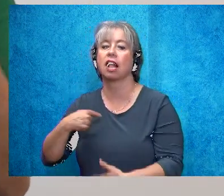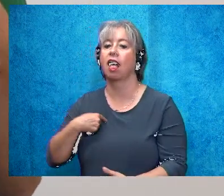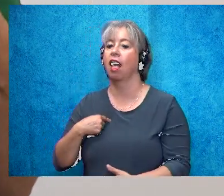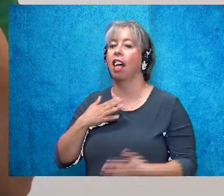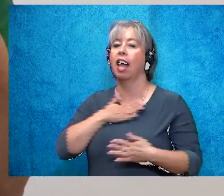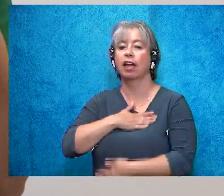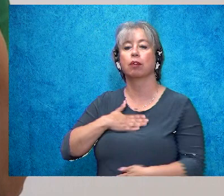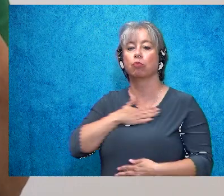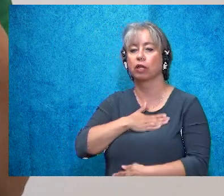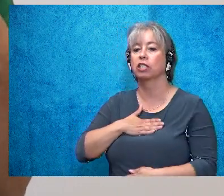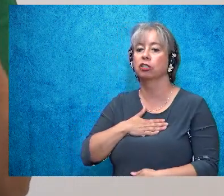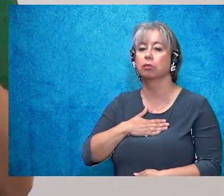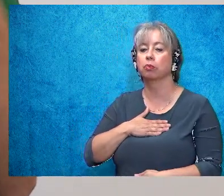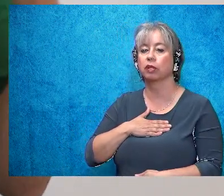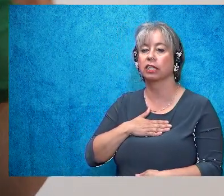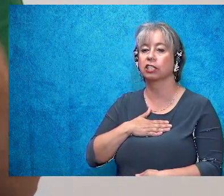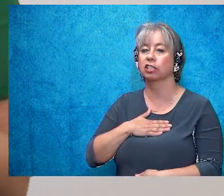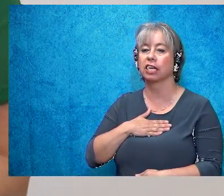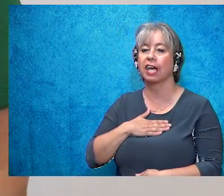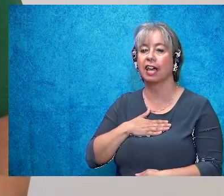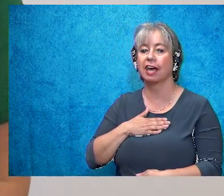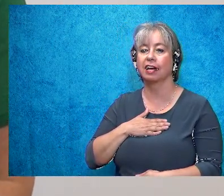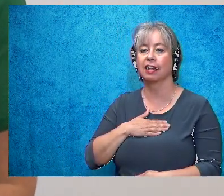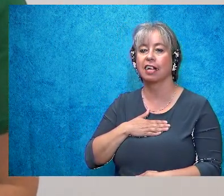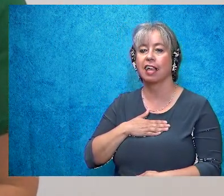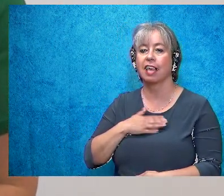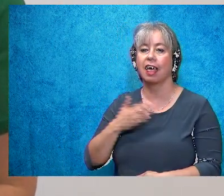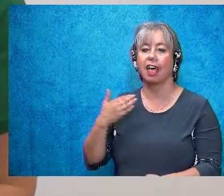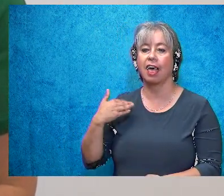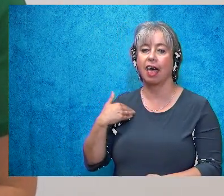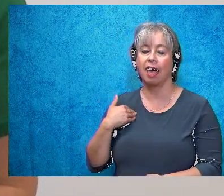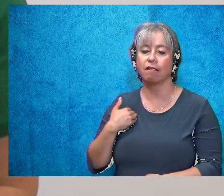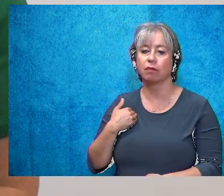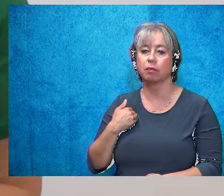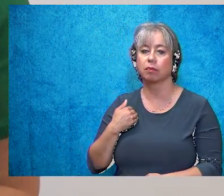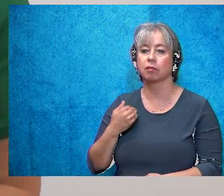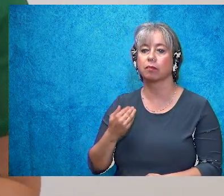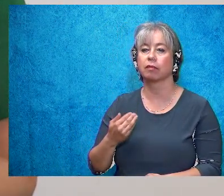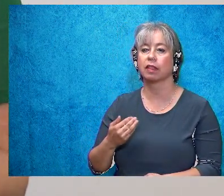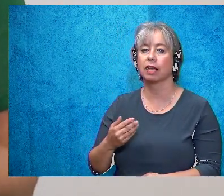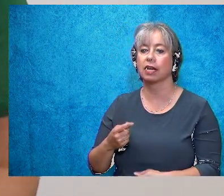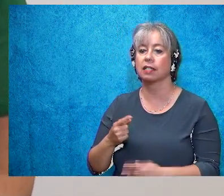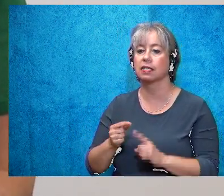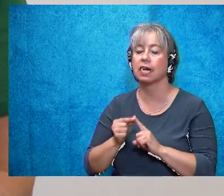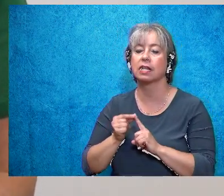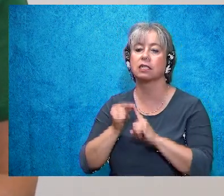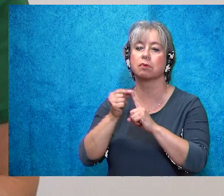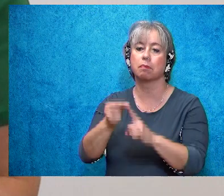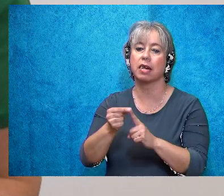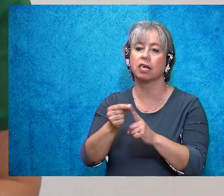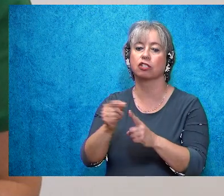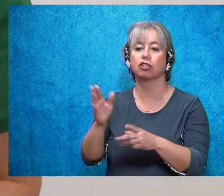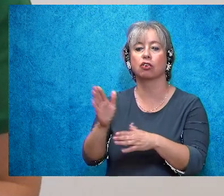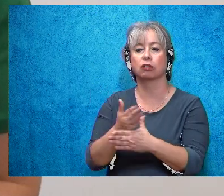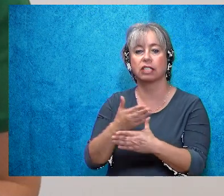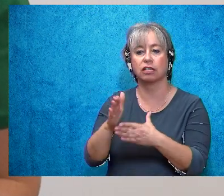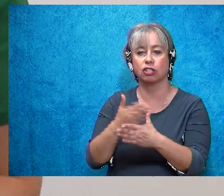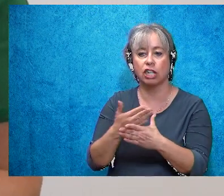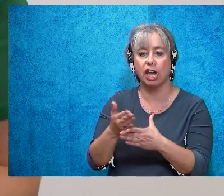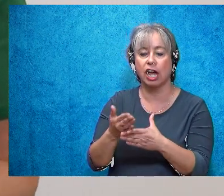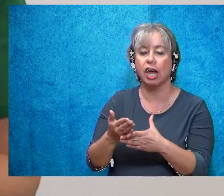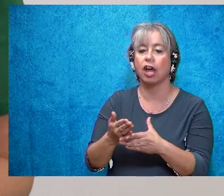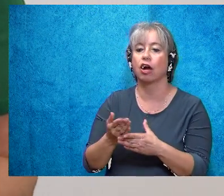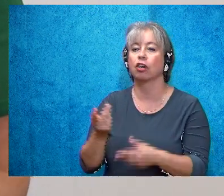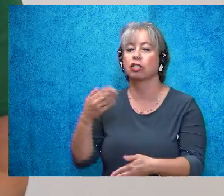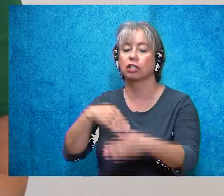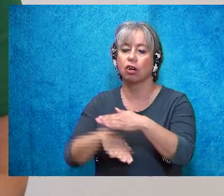just really a nice way to have an outlet for me to be able to come into your homes today